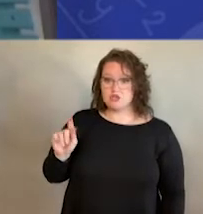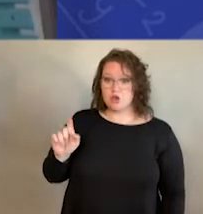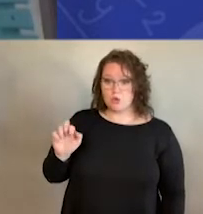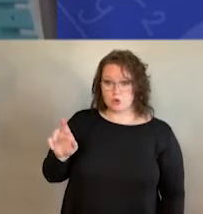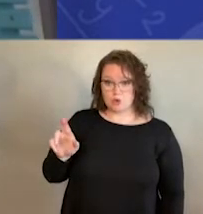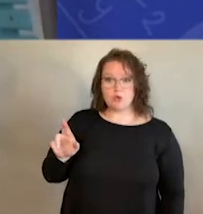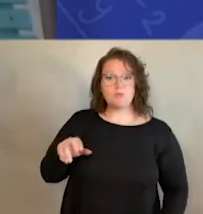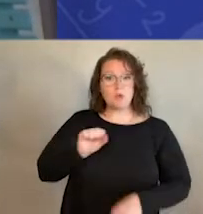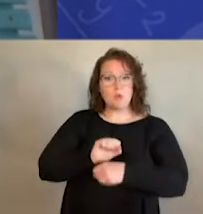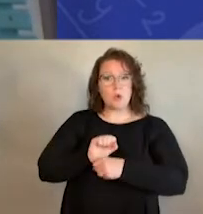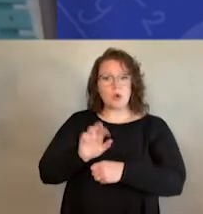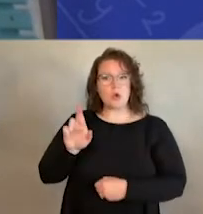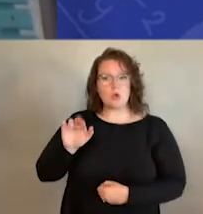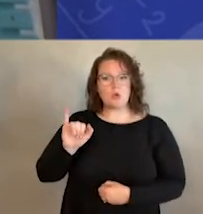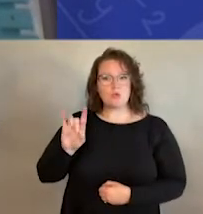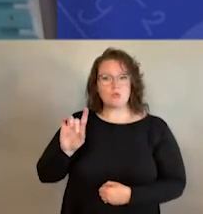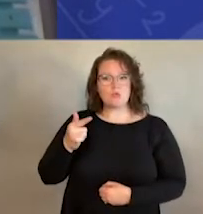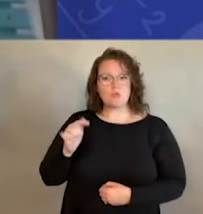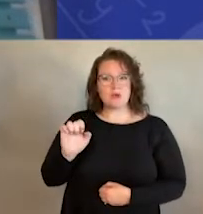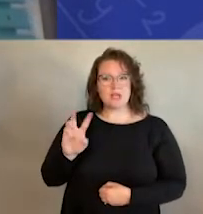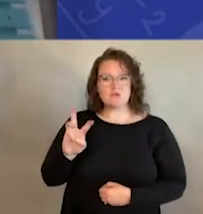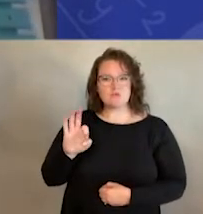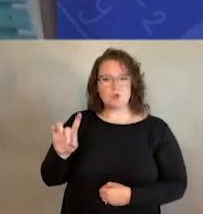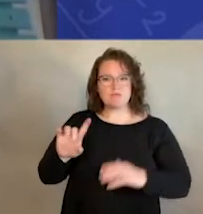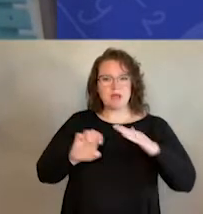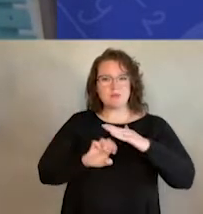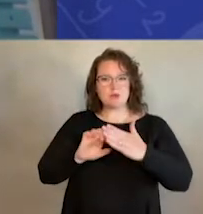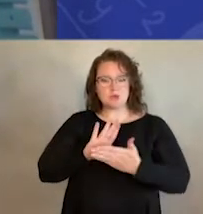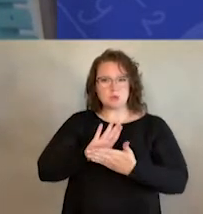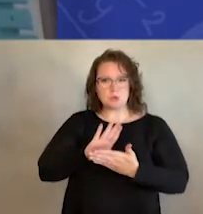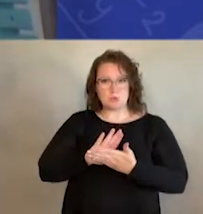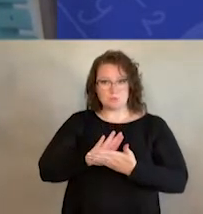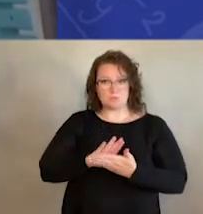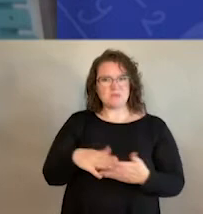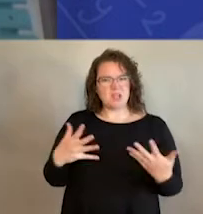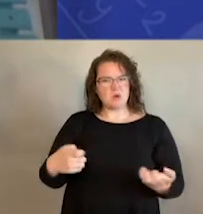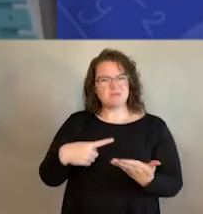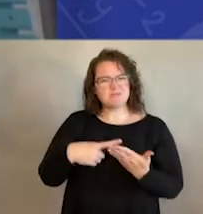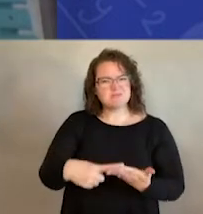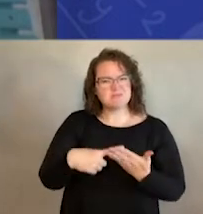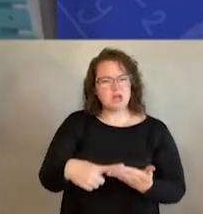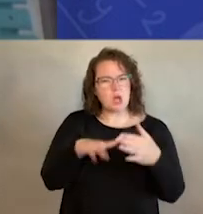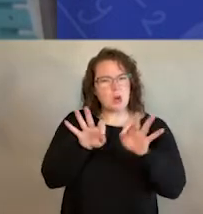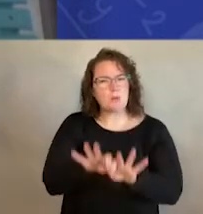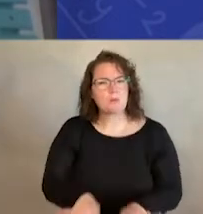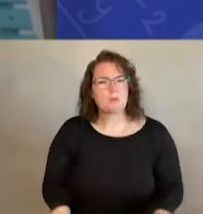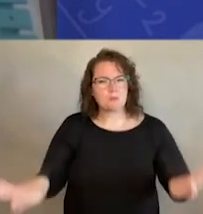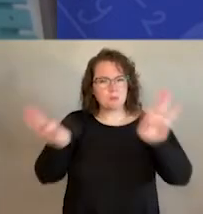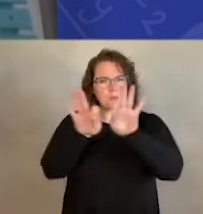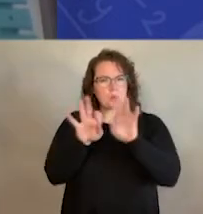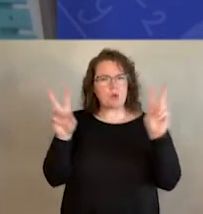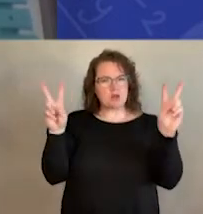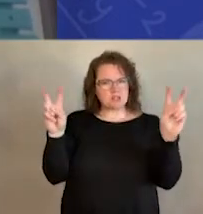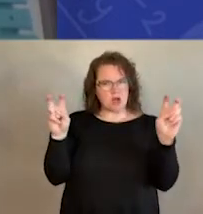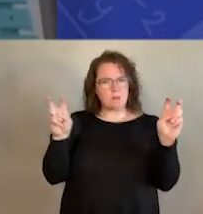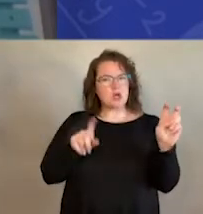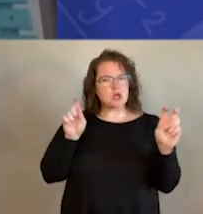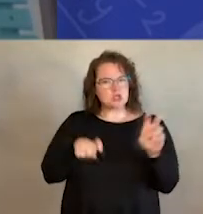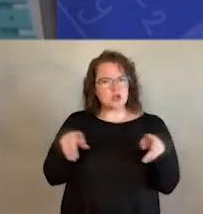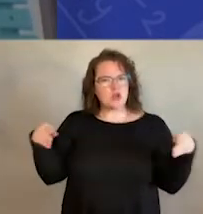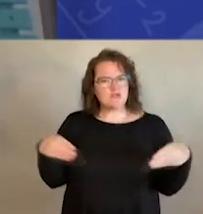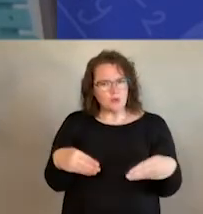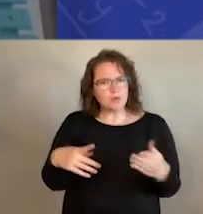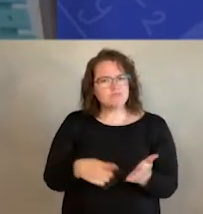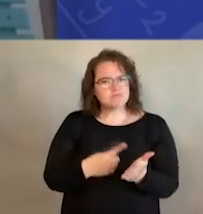Elementary School. Today, I wanted to talk with you about something that's really important for me, and something I think we all need to take a little time